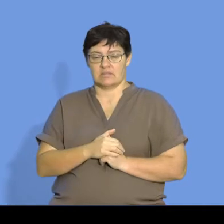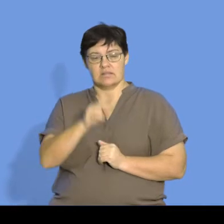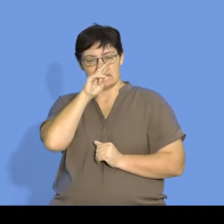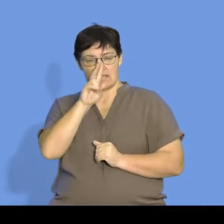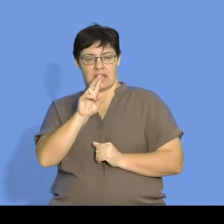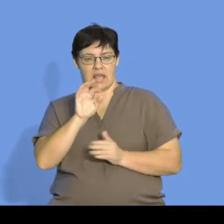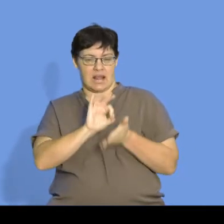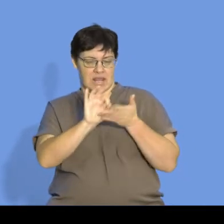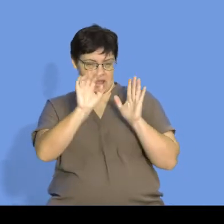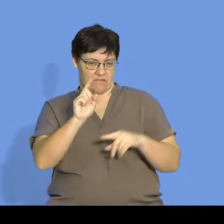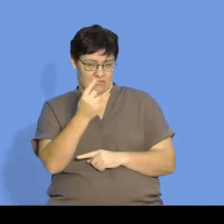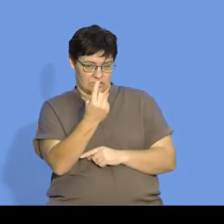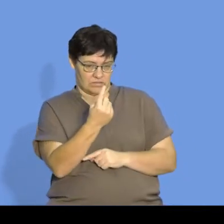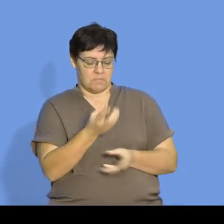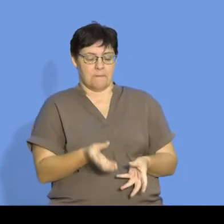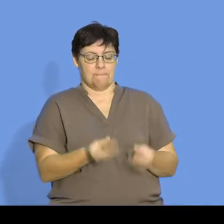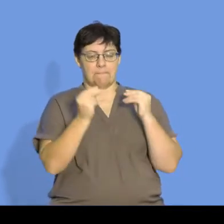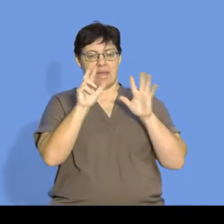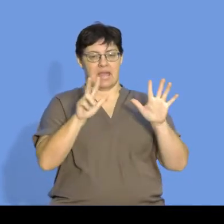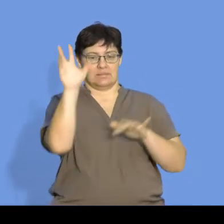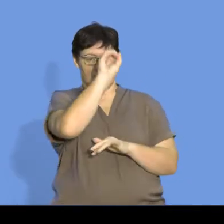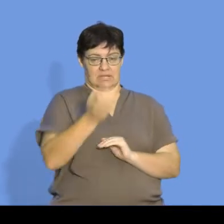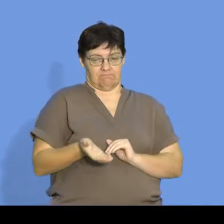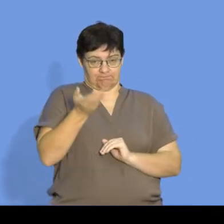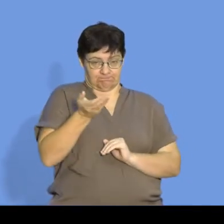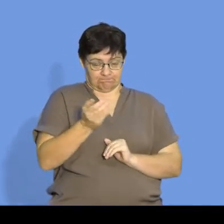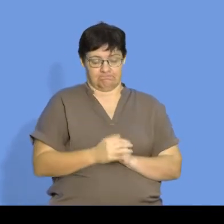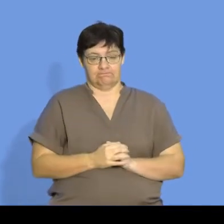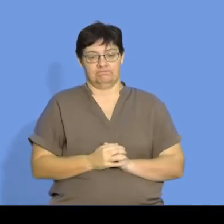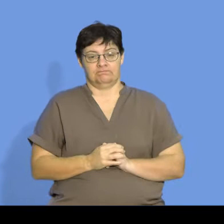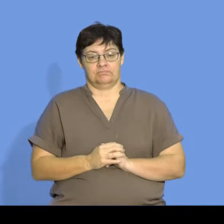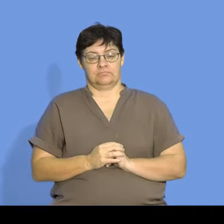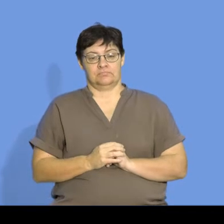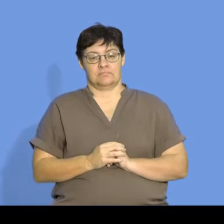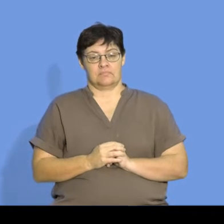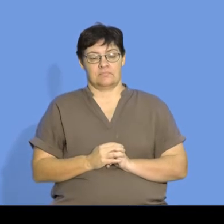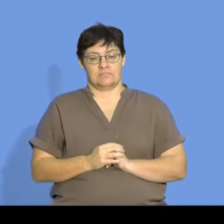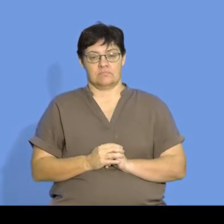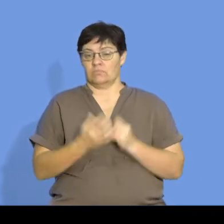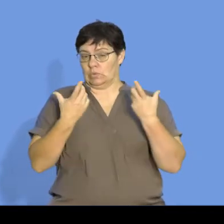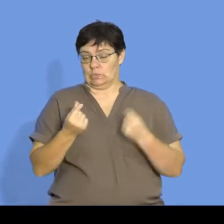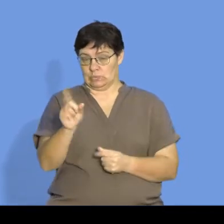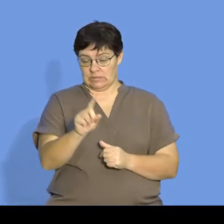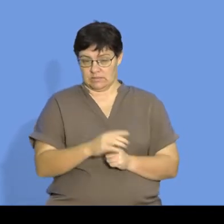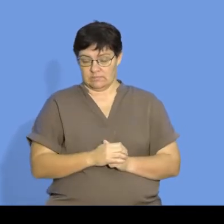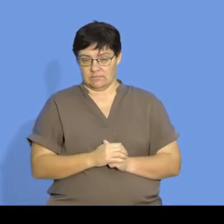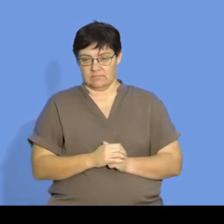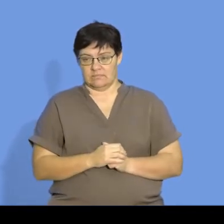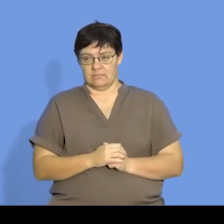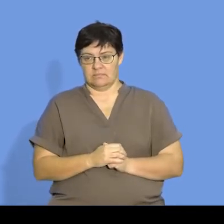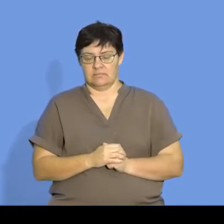fine, let's look at the cleaner first. The cleaner will receive an 8% increase, therefore, this is what we